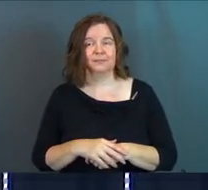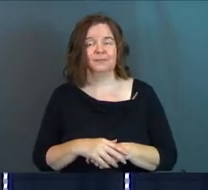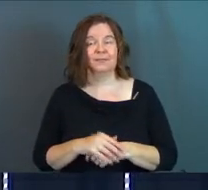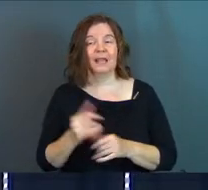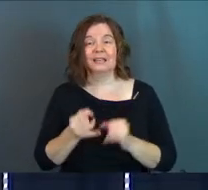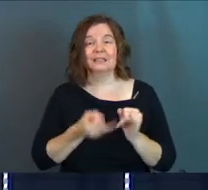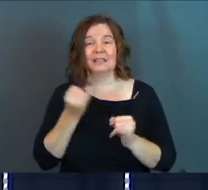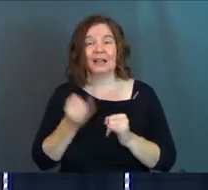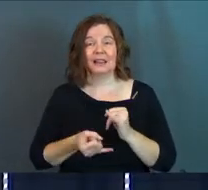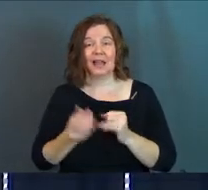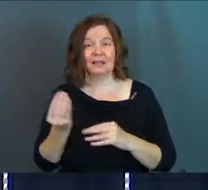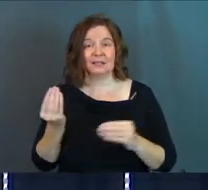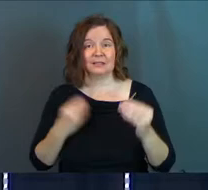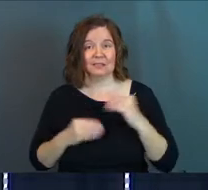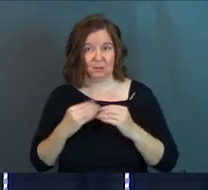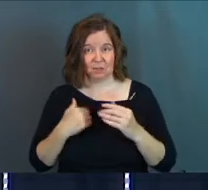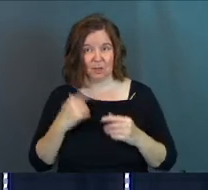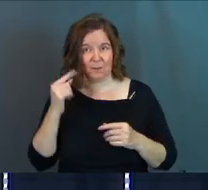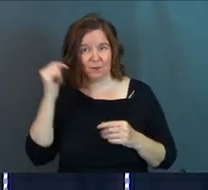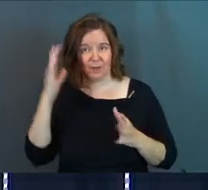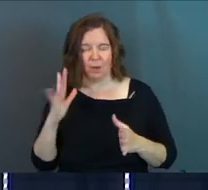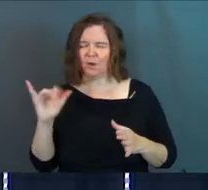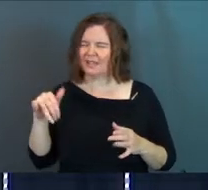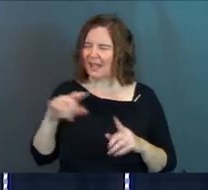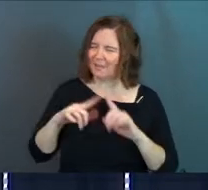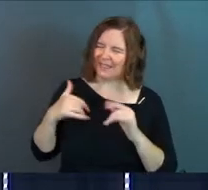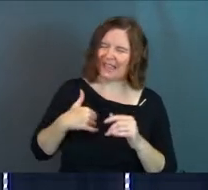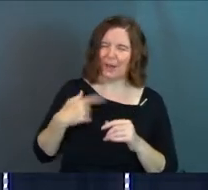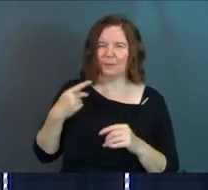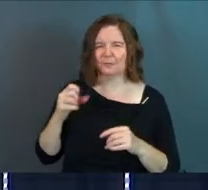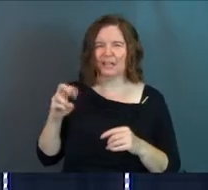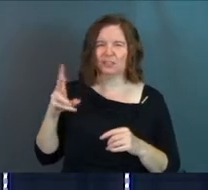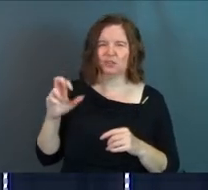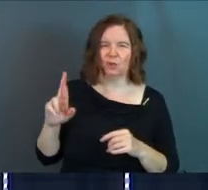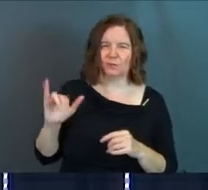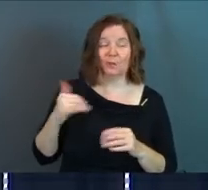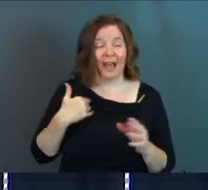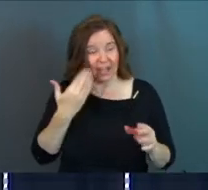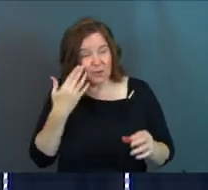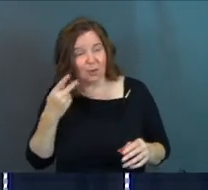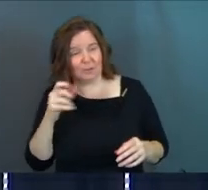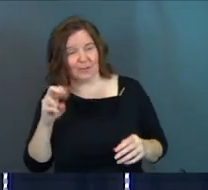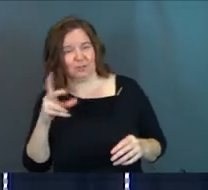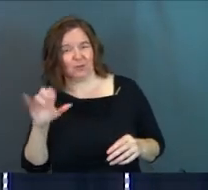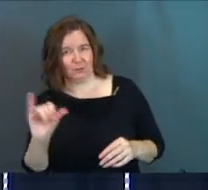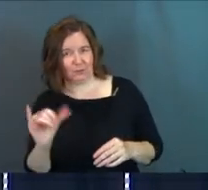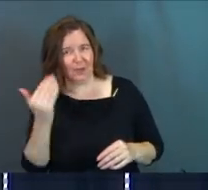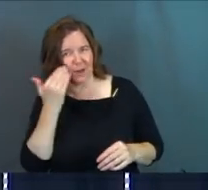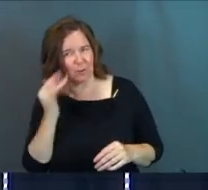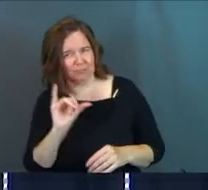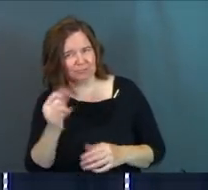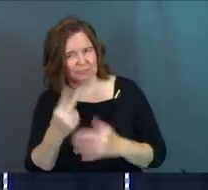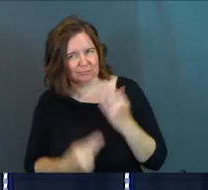And it's the Last Supper. Some of you theologians are like, yeah, but that was Passover too. And it's like, I know it was Passover too.